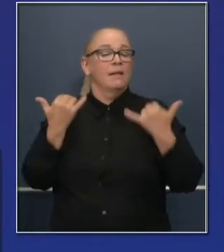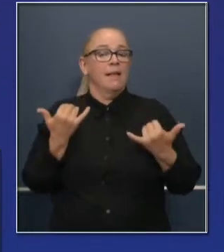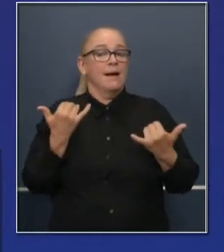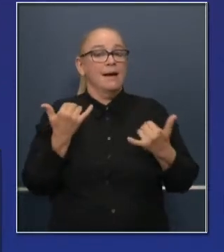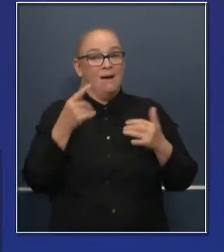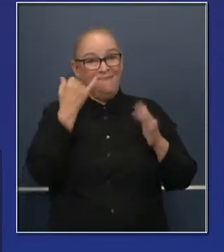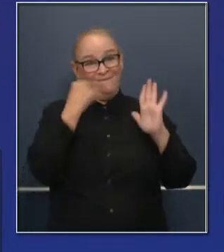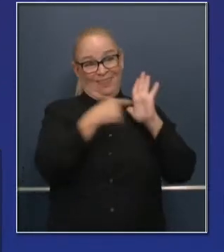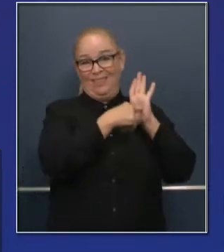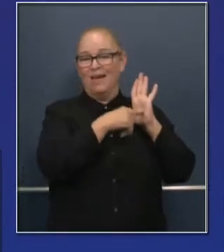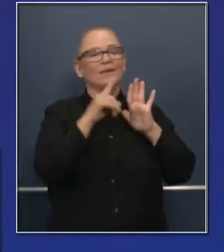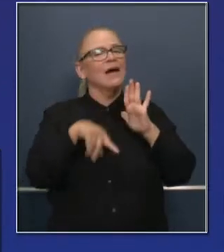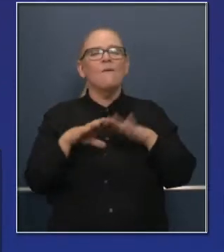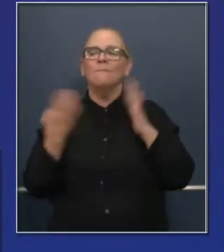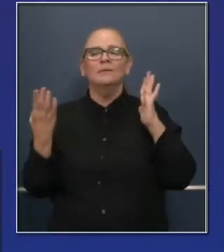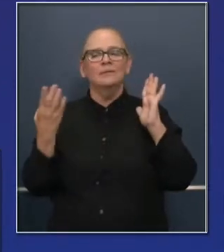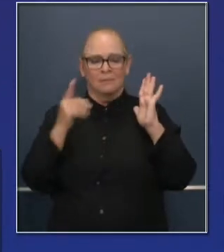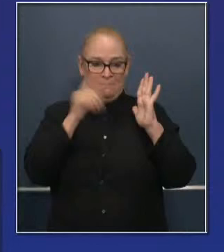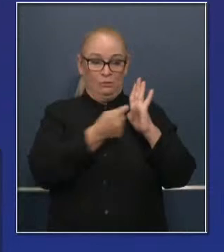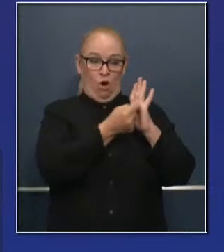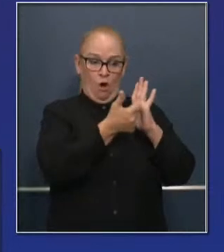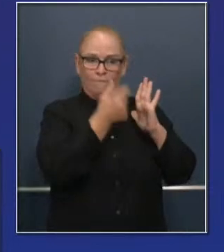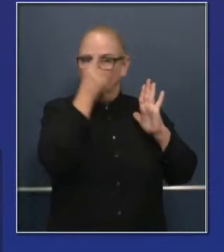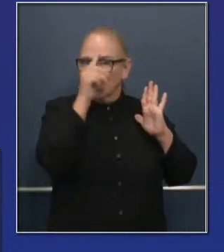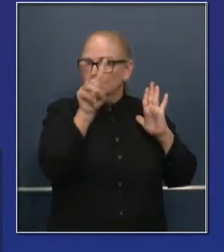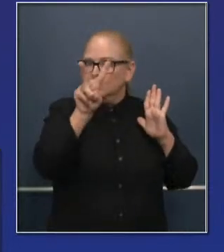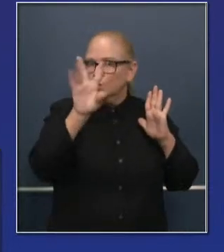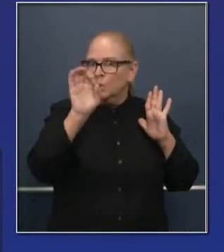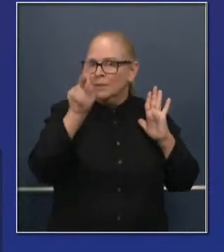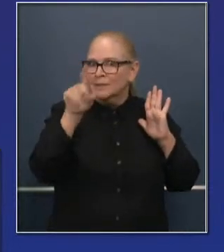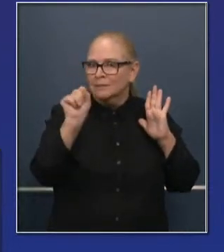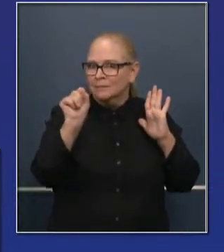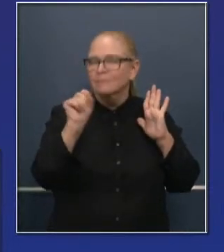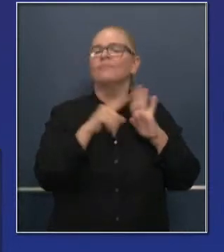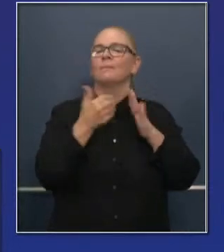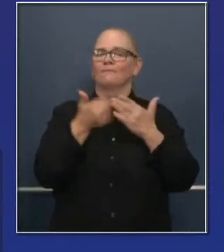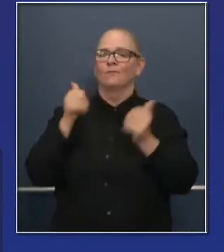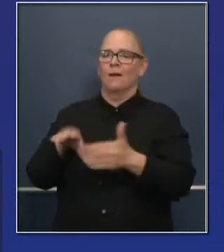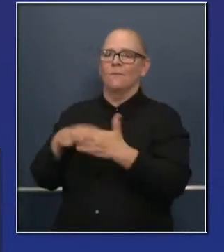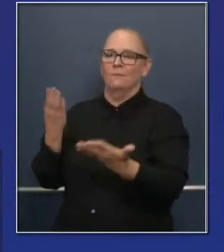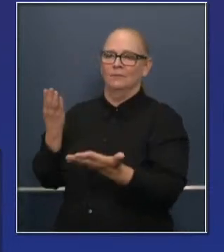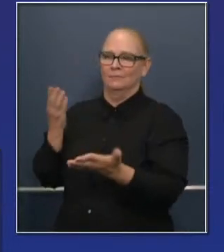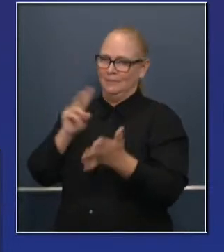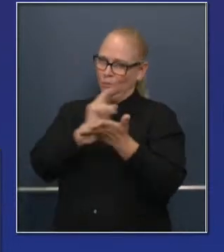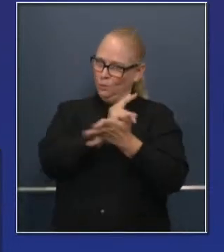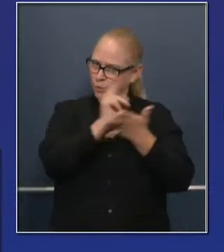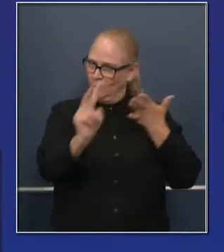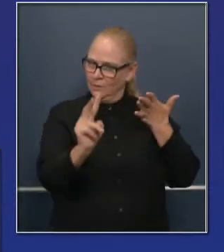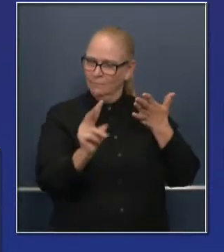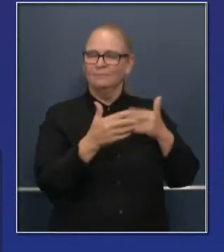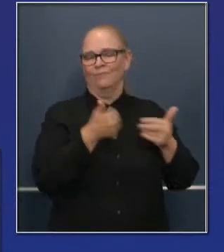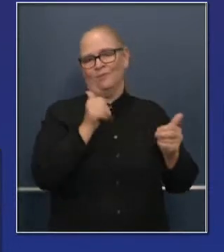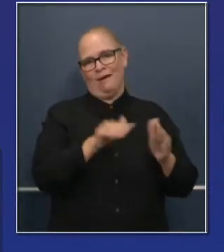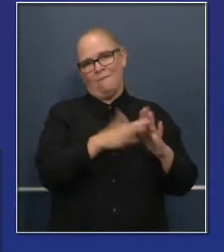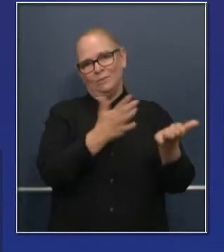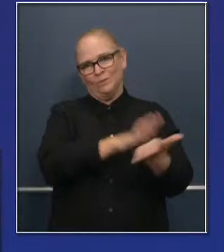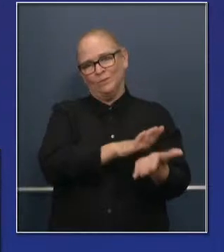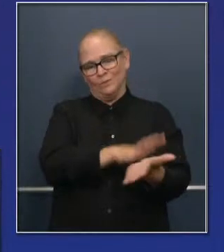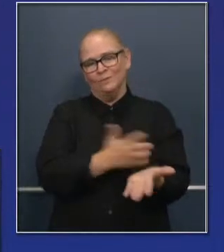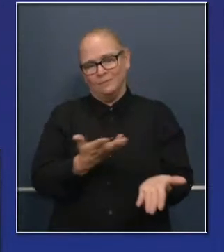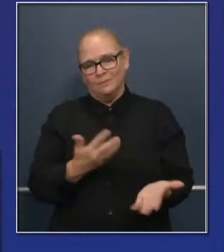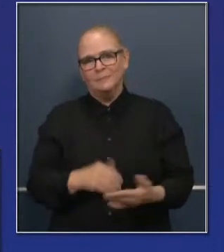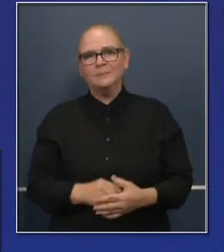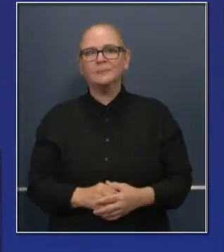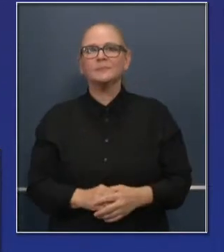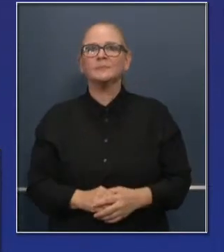well. That 14-day period is foundational in terms of any subsequent modifications to distance